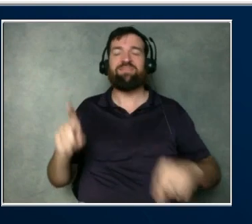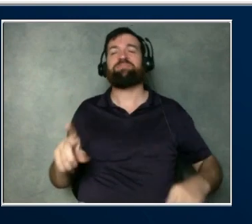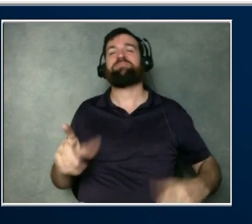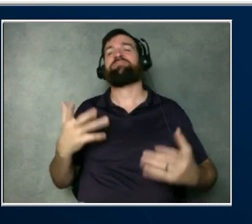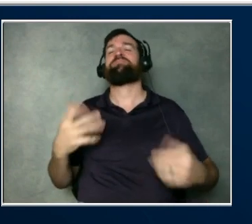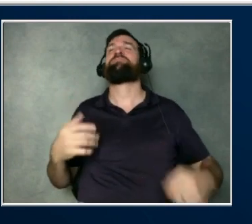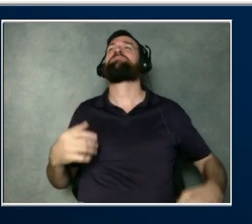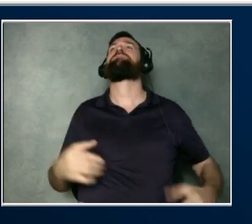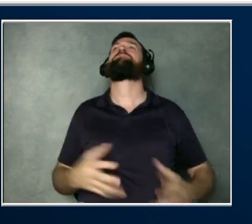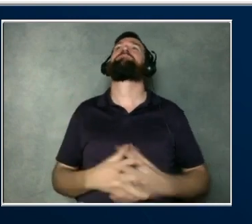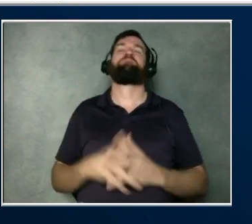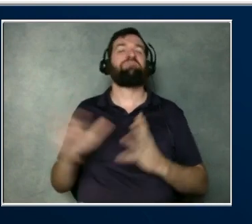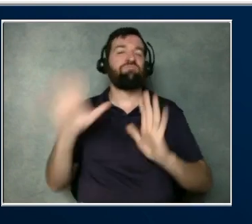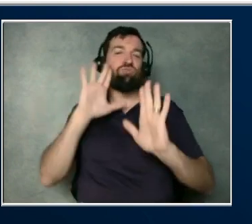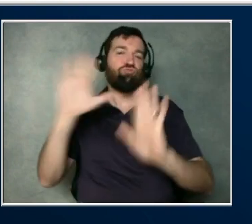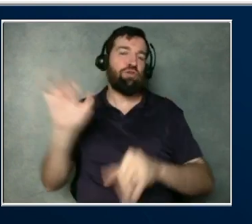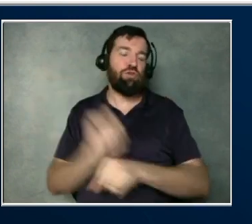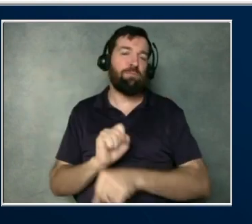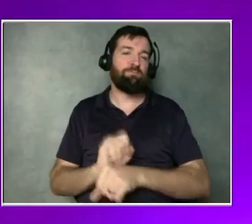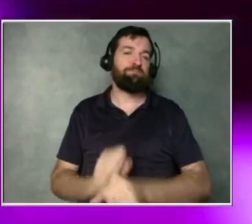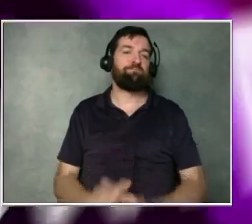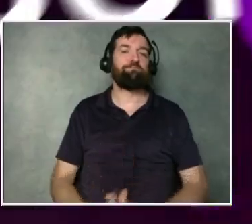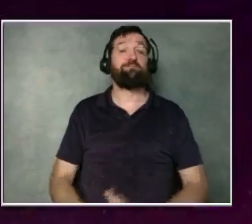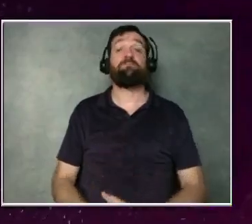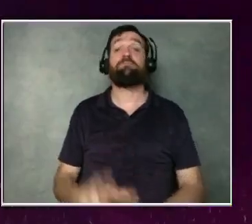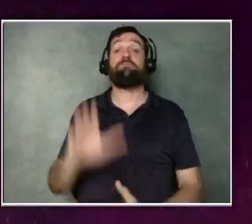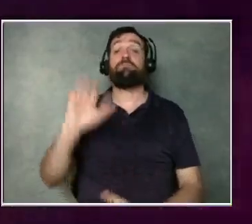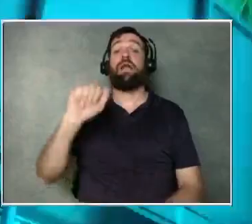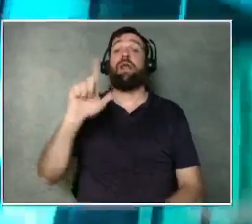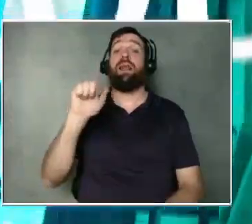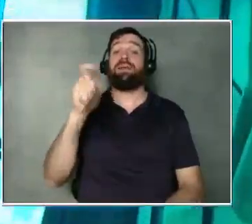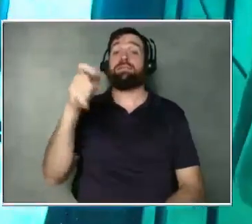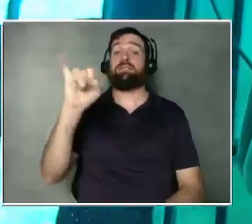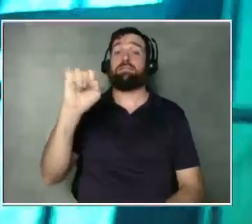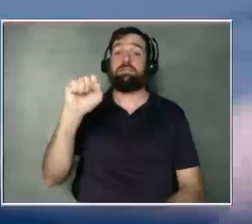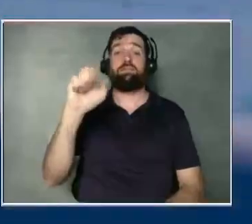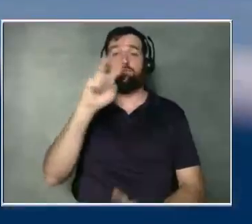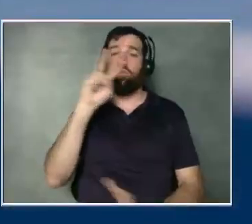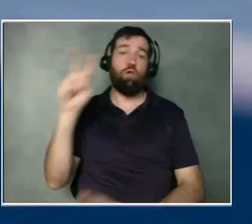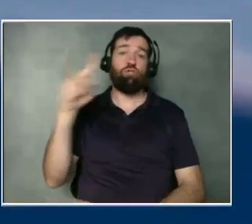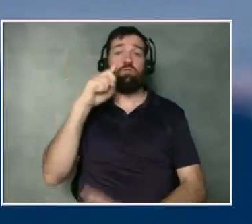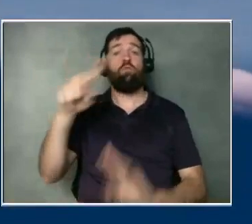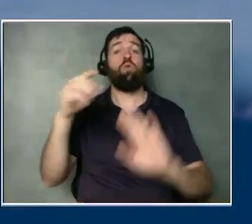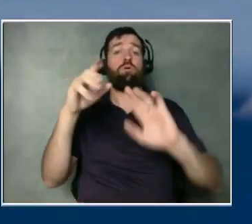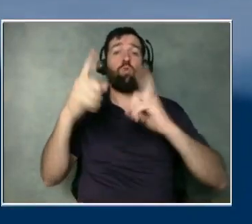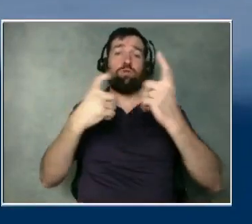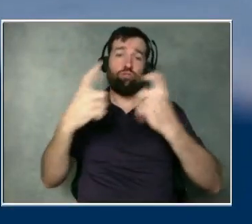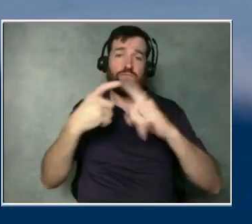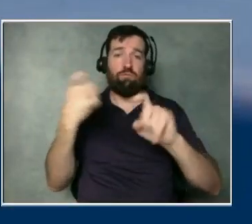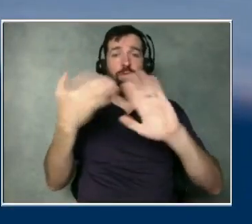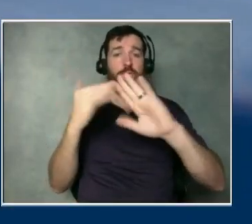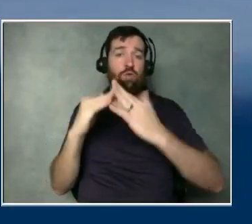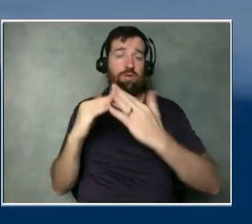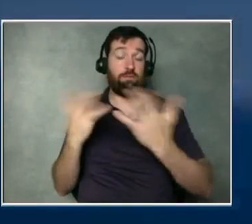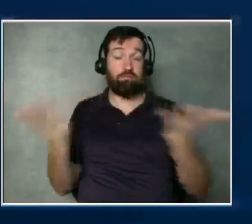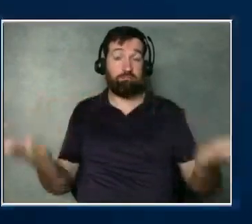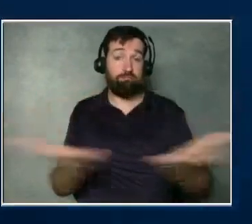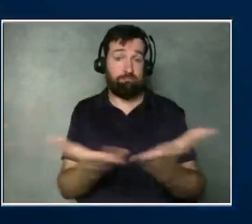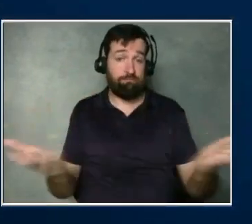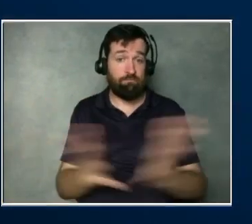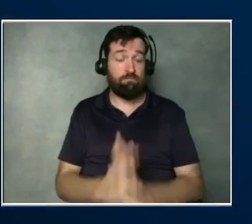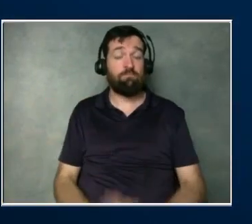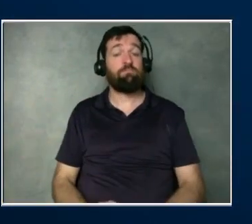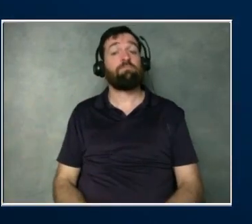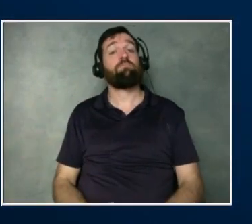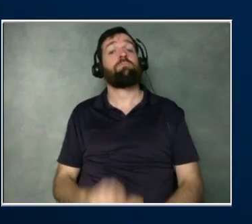K-State, they do a great job. So, all right. Alexis Del Cid is watching for questions from our community. Alexis. Yen Liang wants to